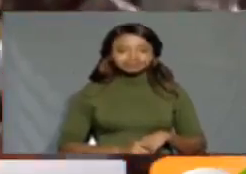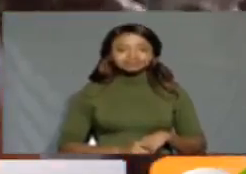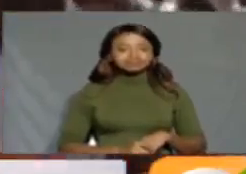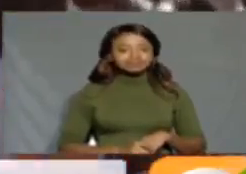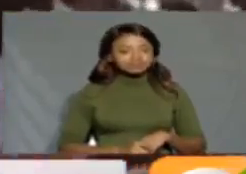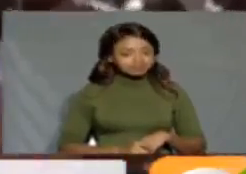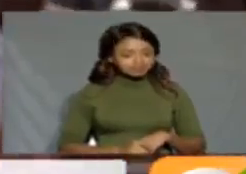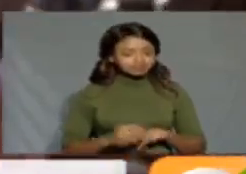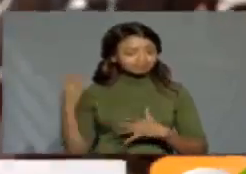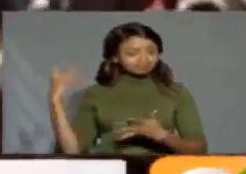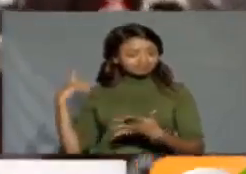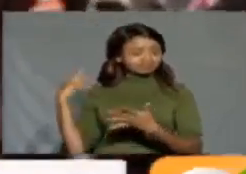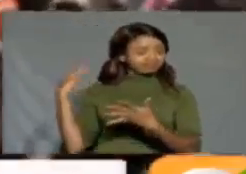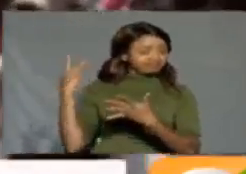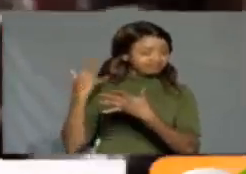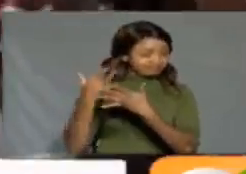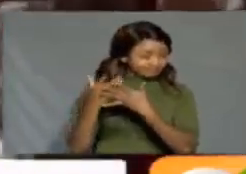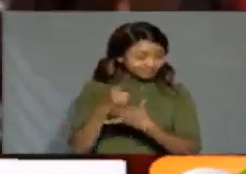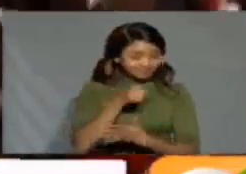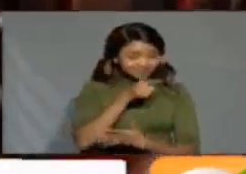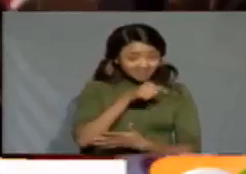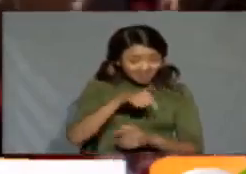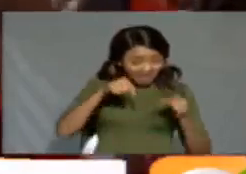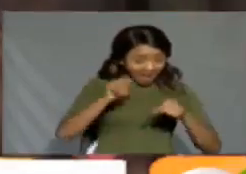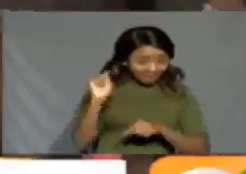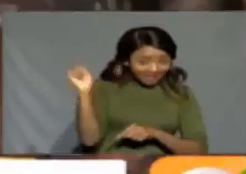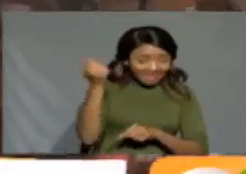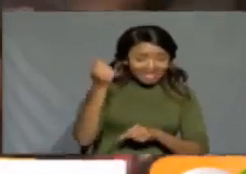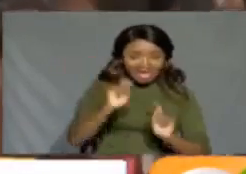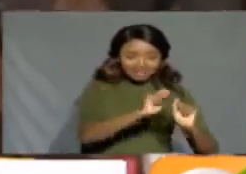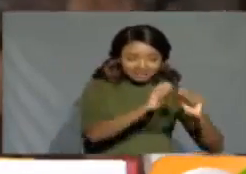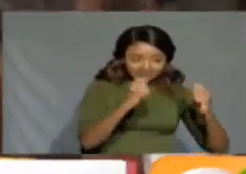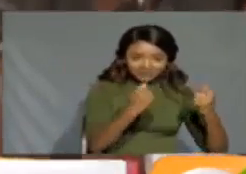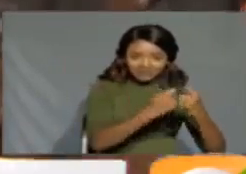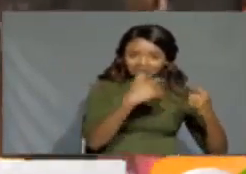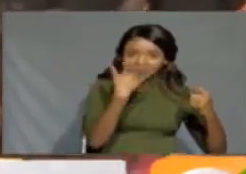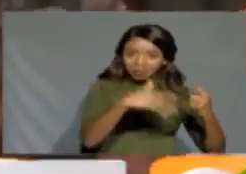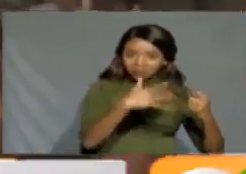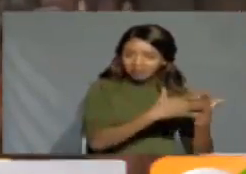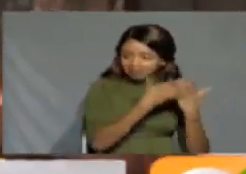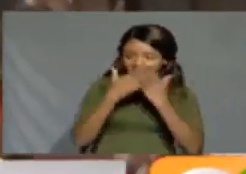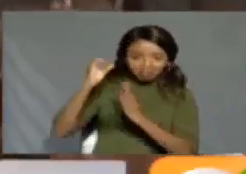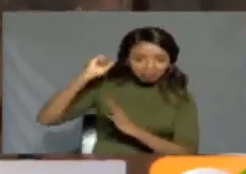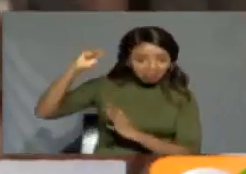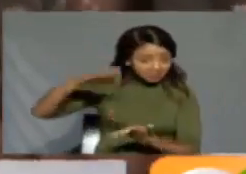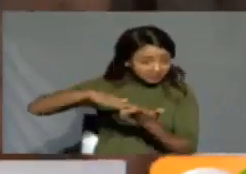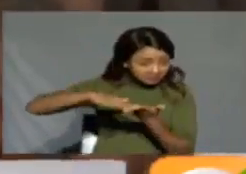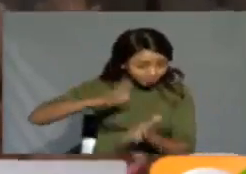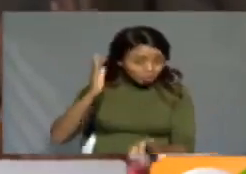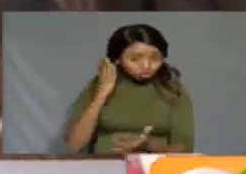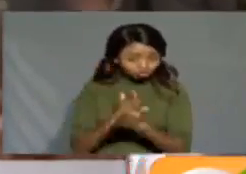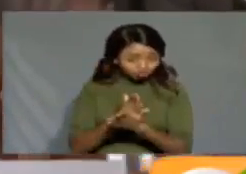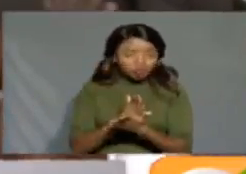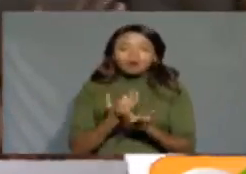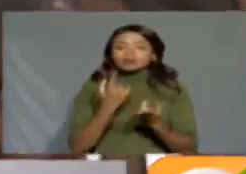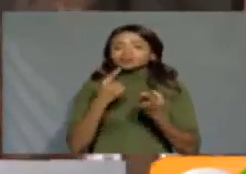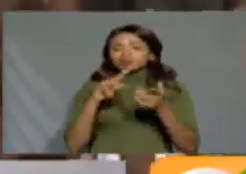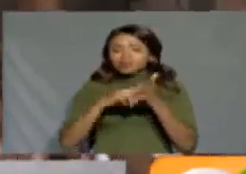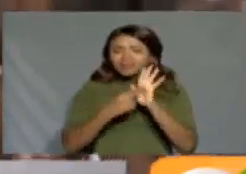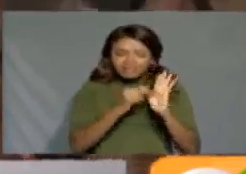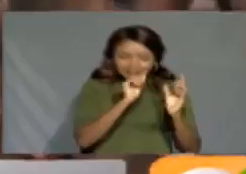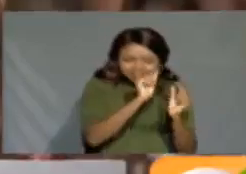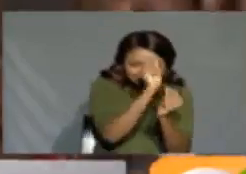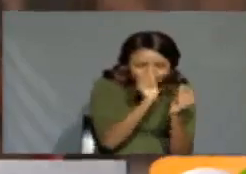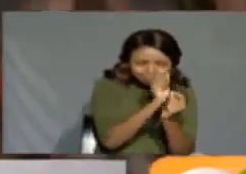Historically, the ethnic card has been a key political mobilizing factor. With family planning programs having taken root among some of the communities, details